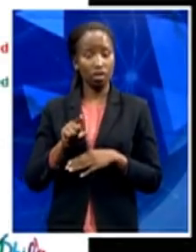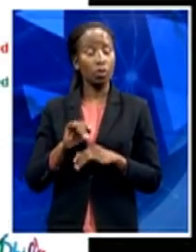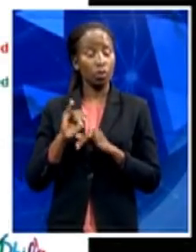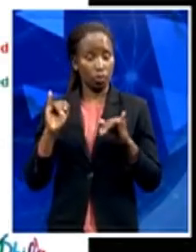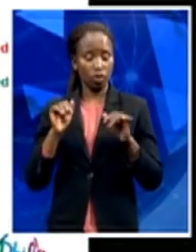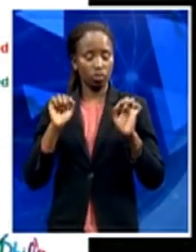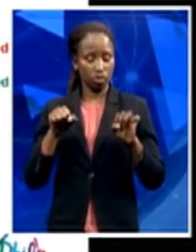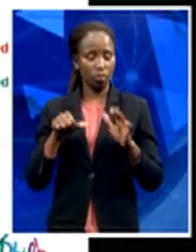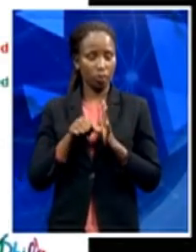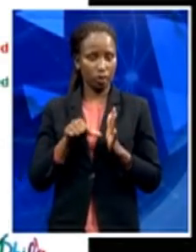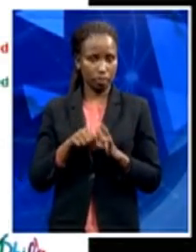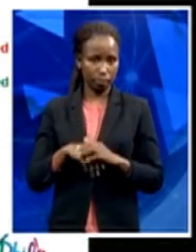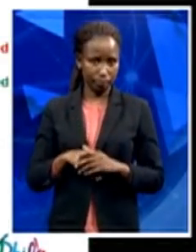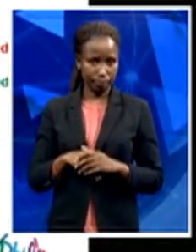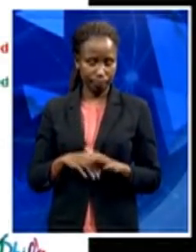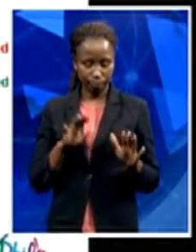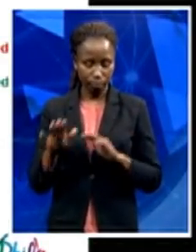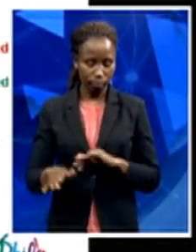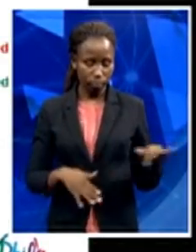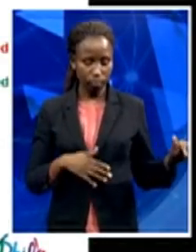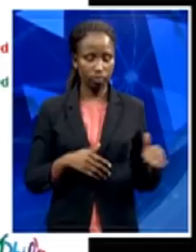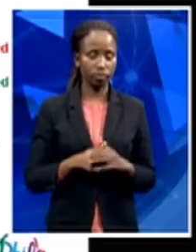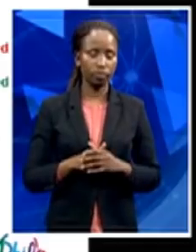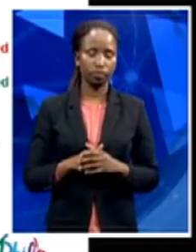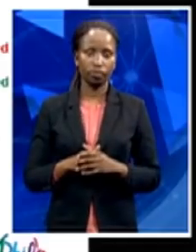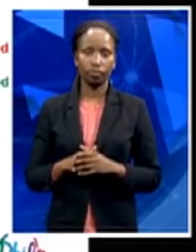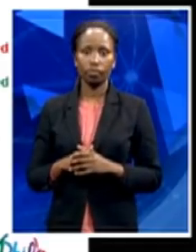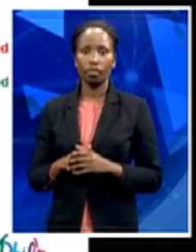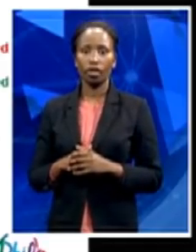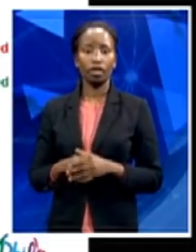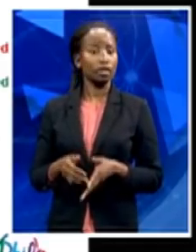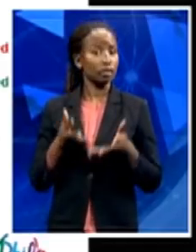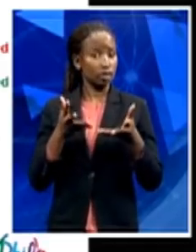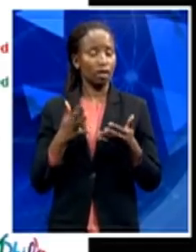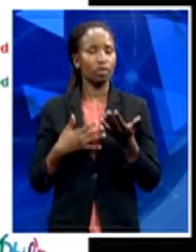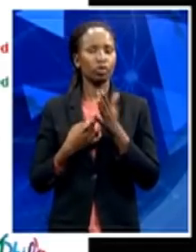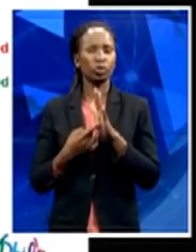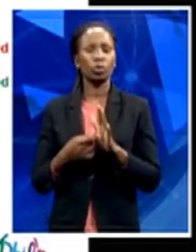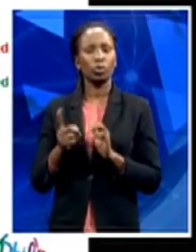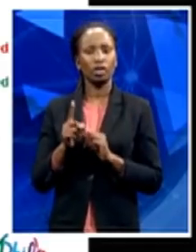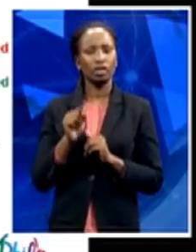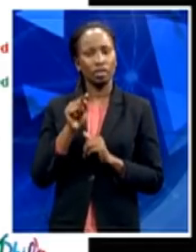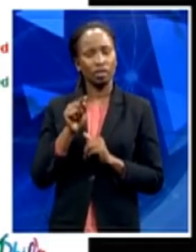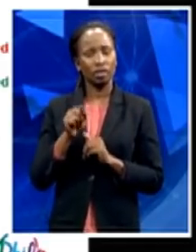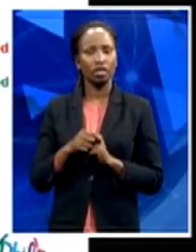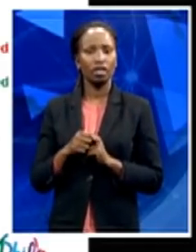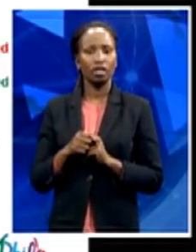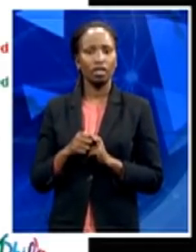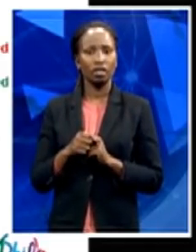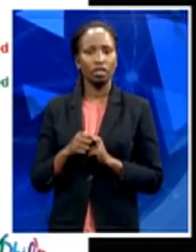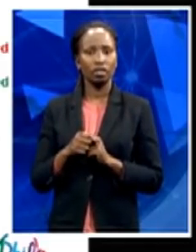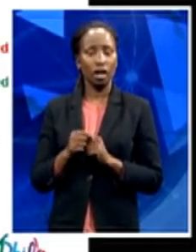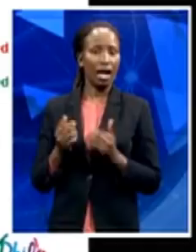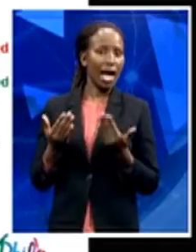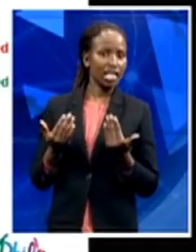Next slide, please. Then here we want to show in terms of expected and actual all-cause death